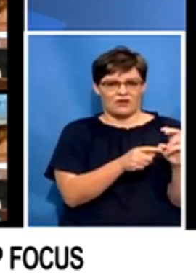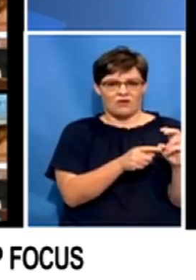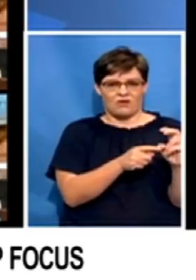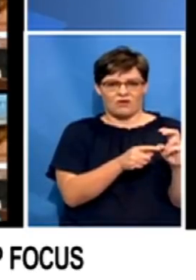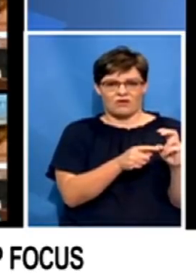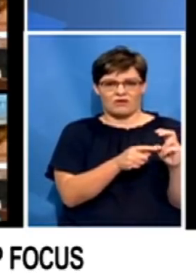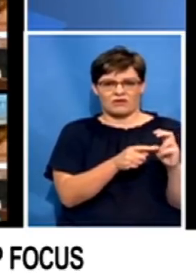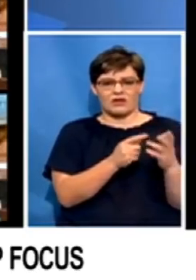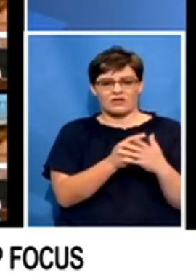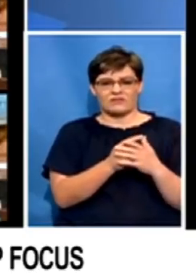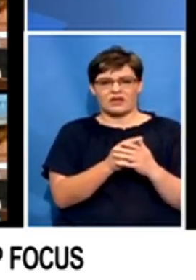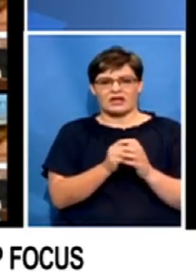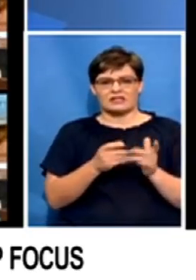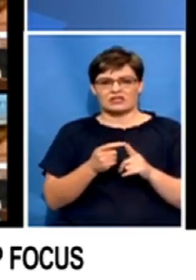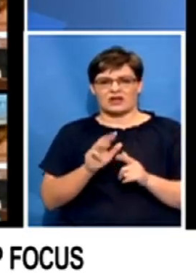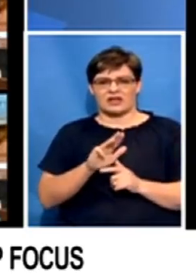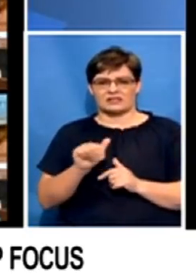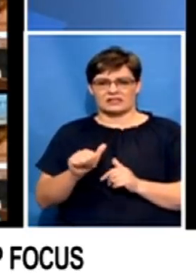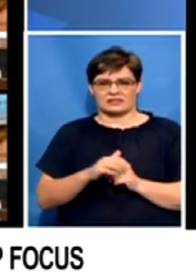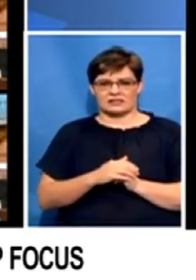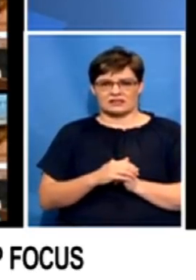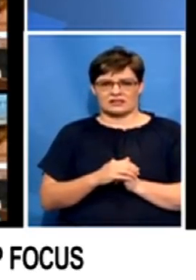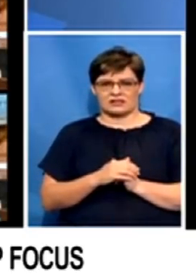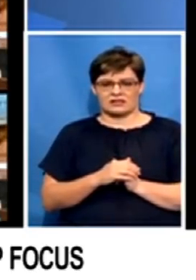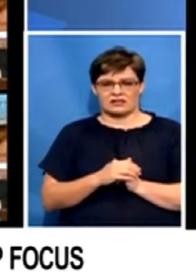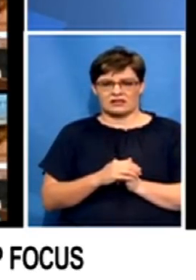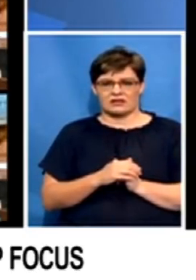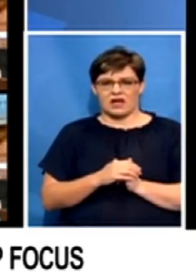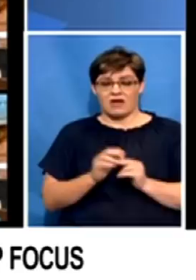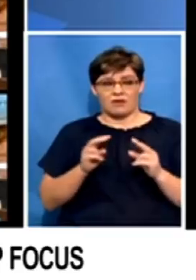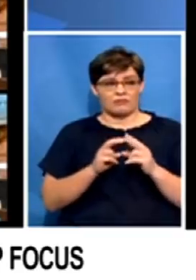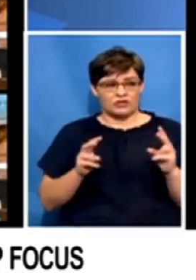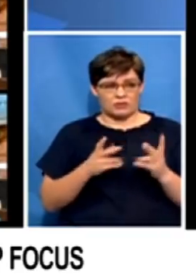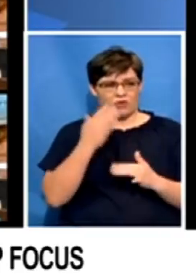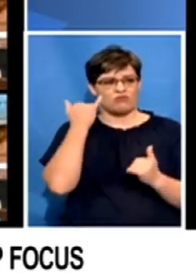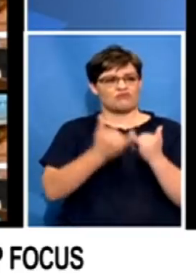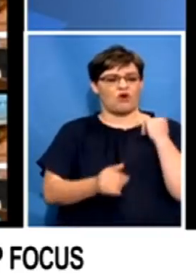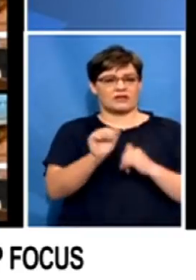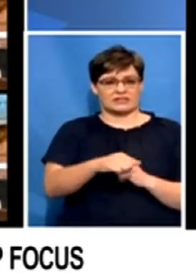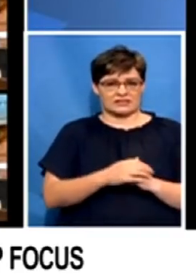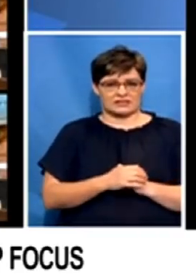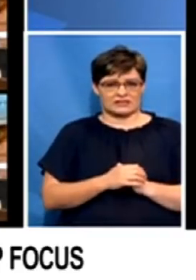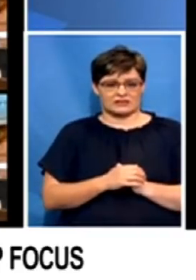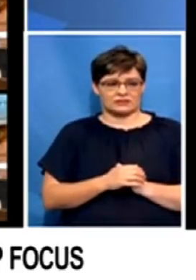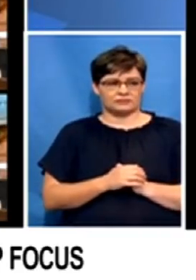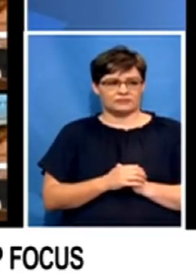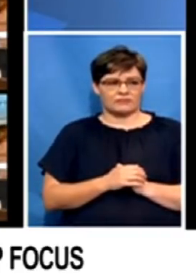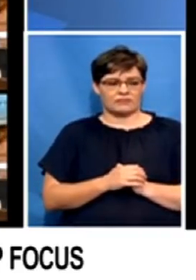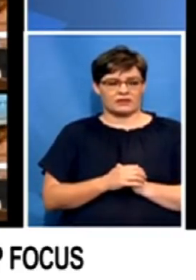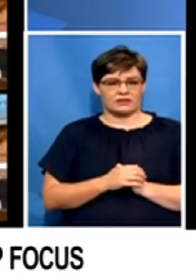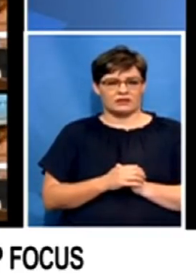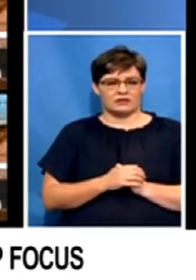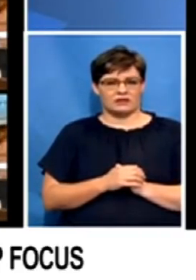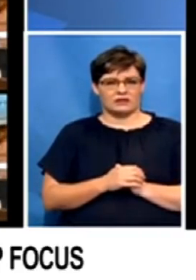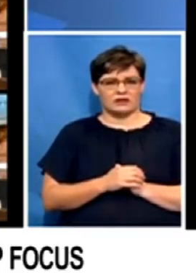that it was a breach, we are wrong. But our submission is that it's the matter of a breach by